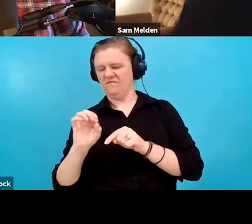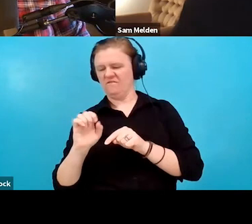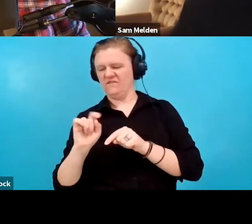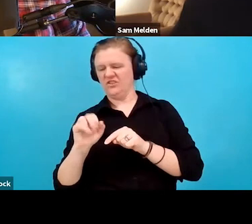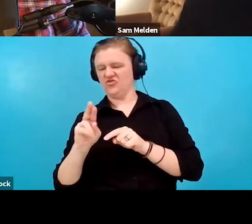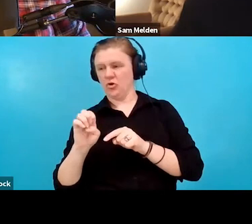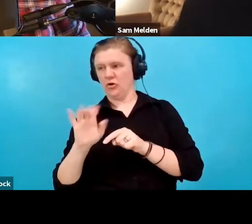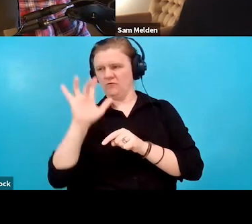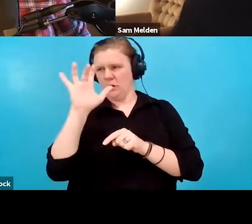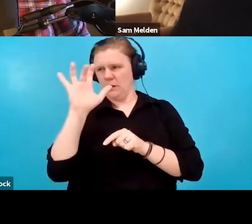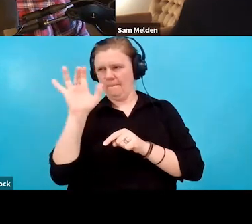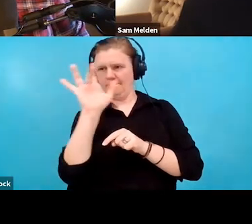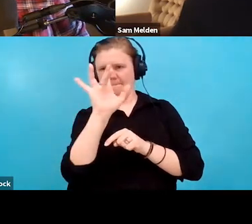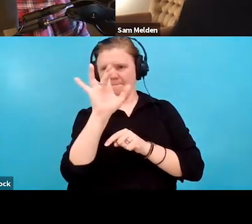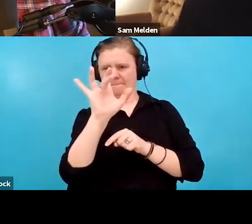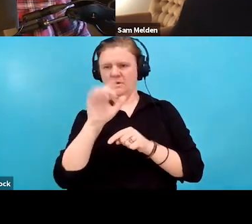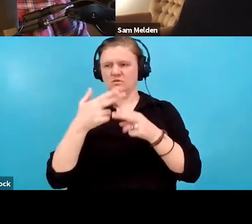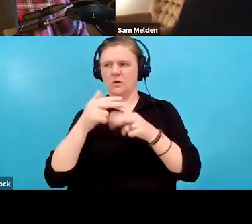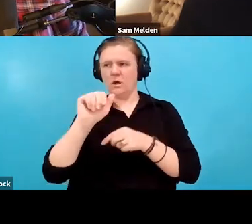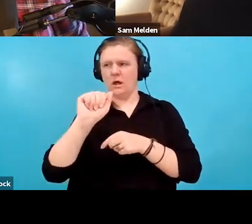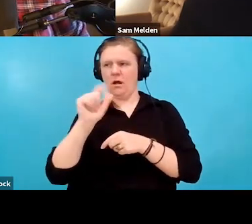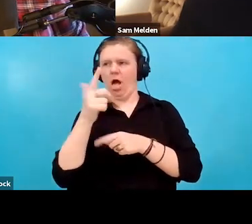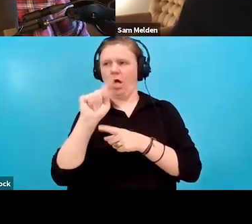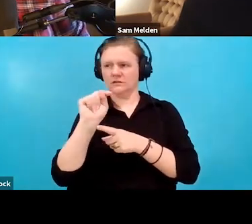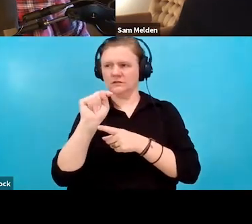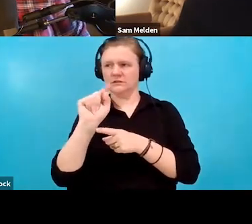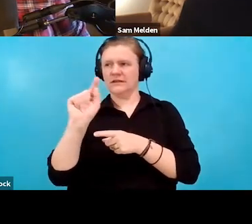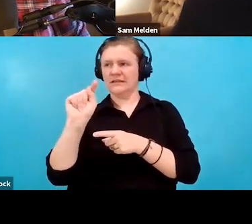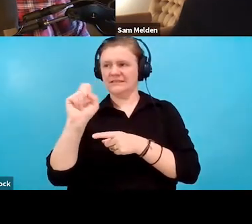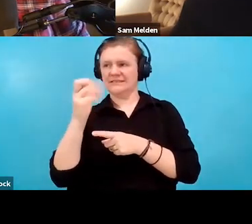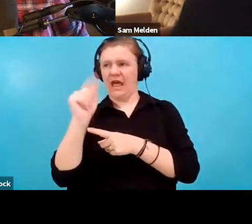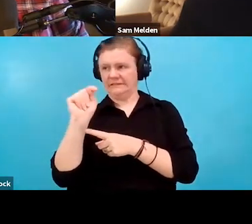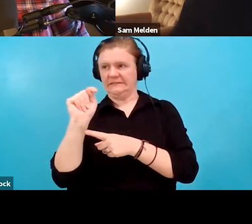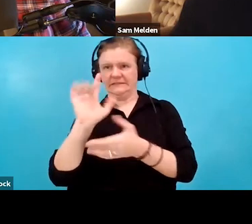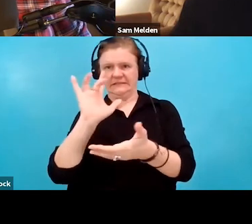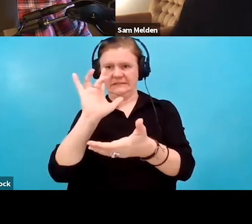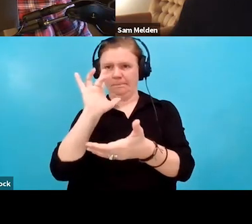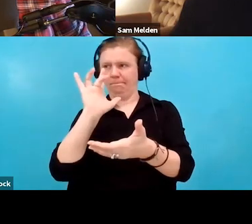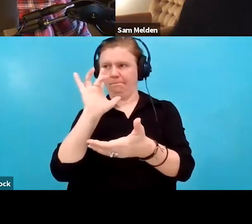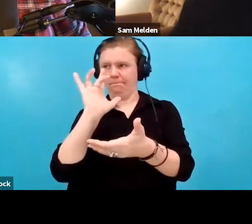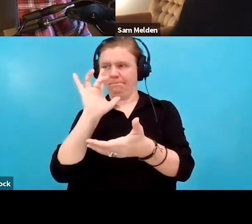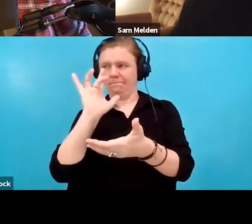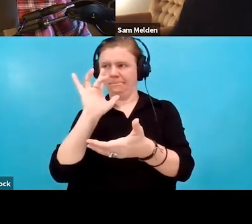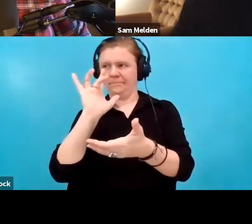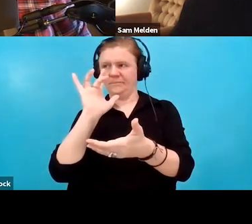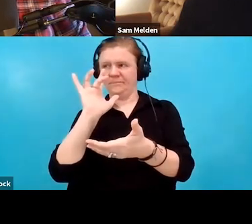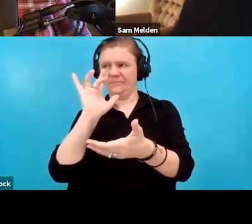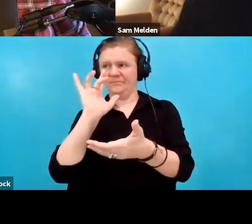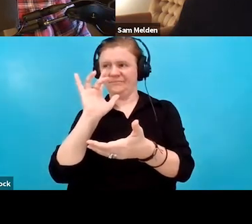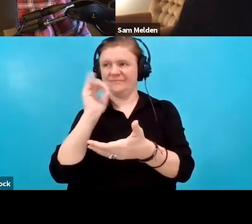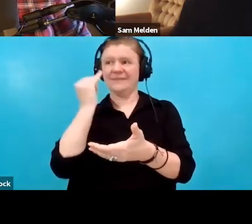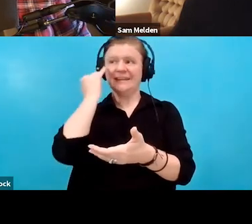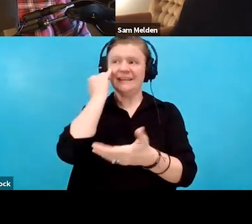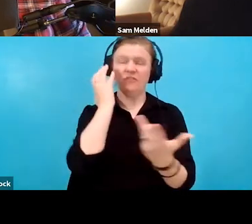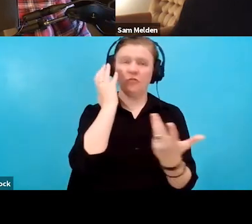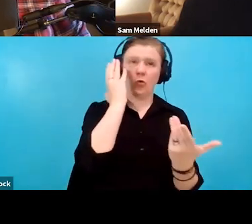thing, and it's called alt text, alternative text. Tap that. And if you don't do it,